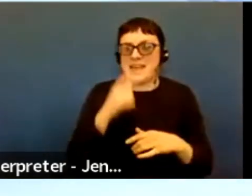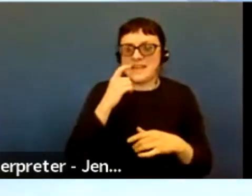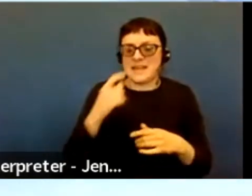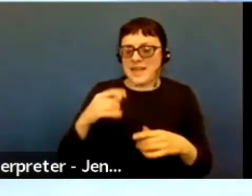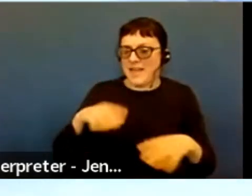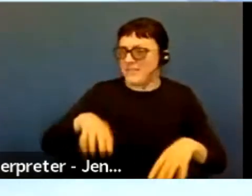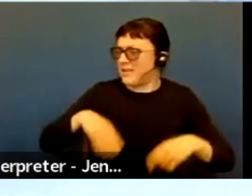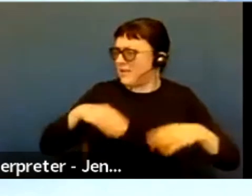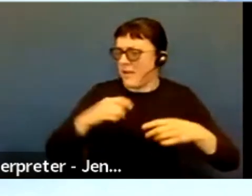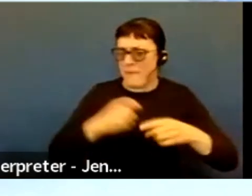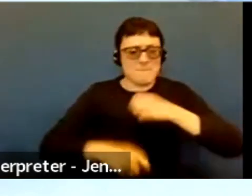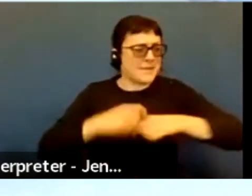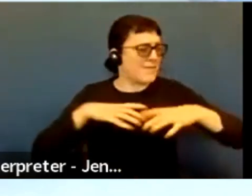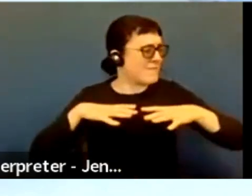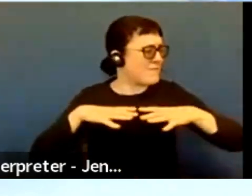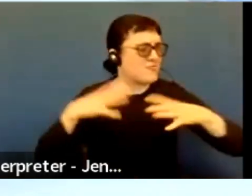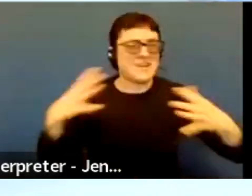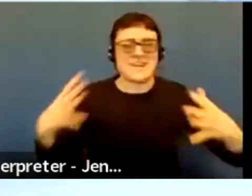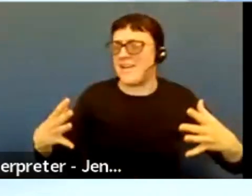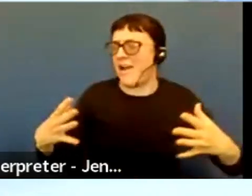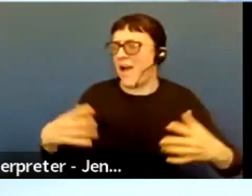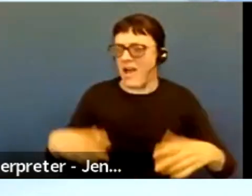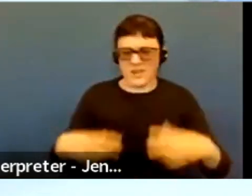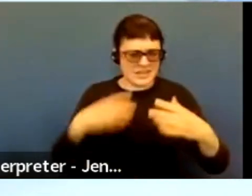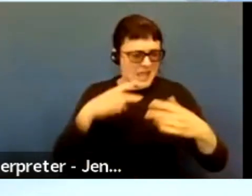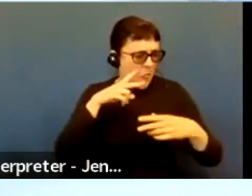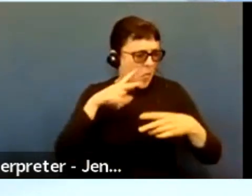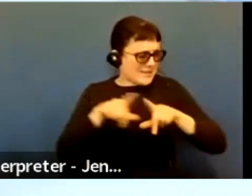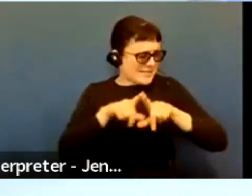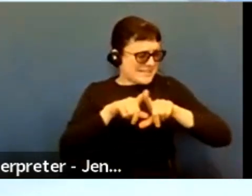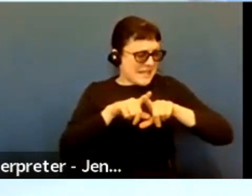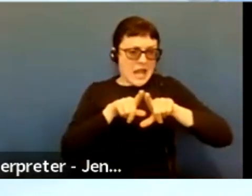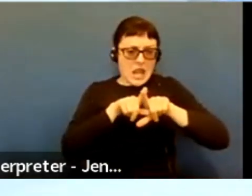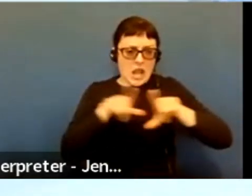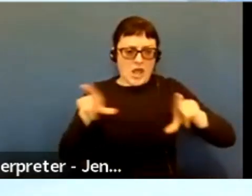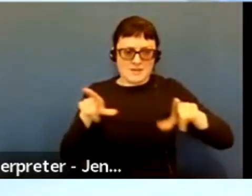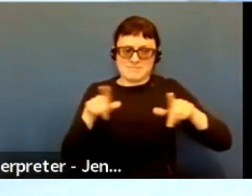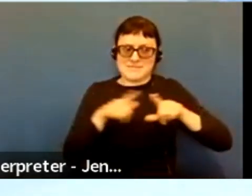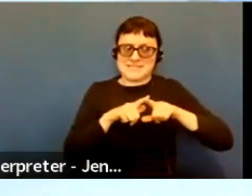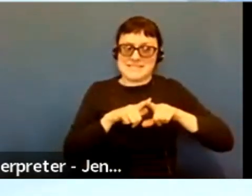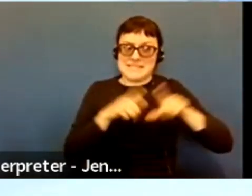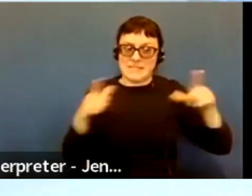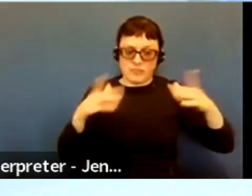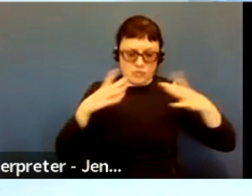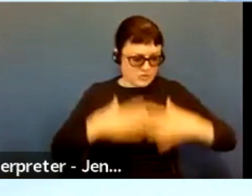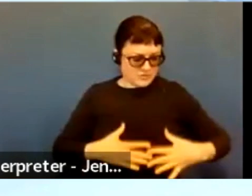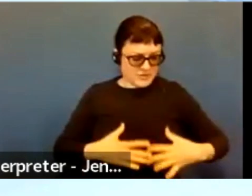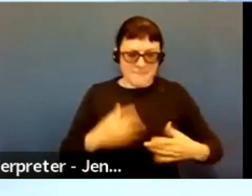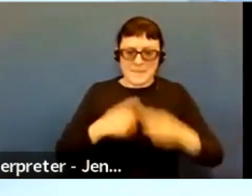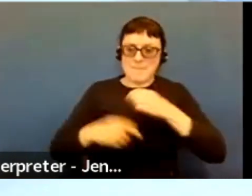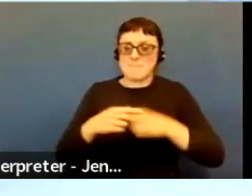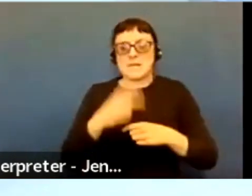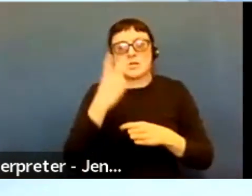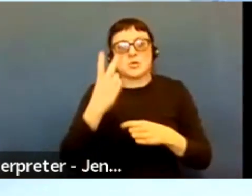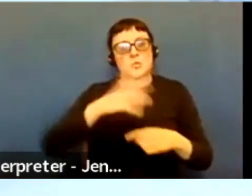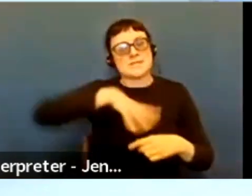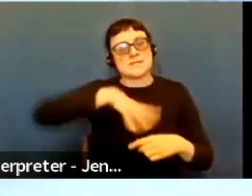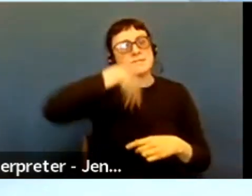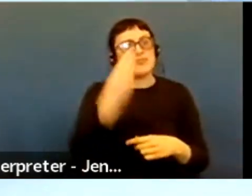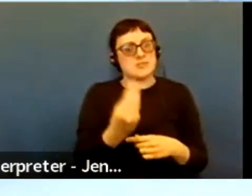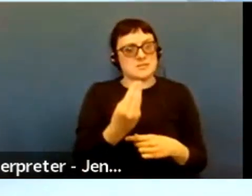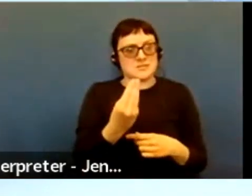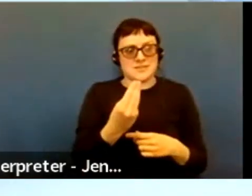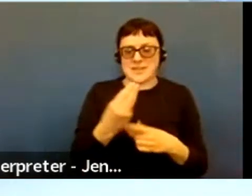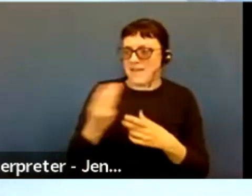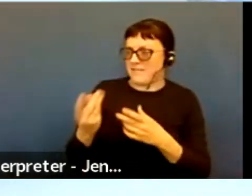have, right? They suddenly find this freedom because they can look like one thing but have the knowledge. They become two